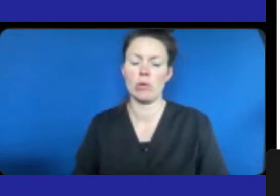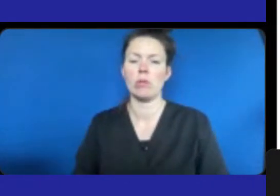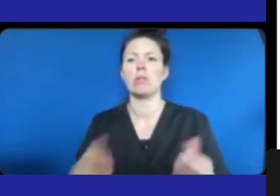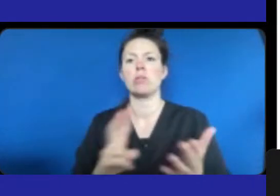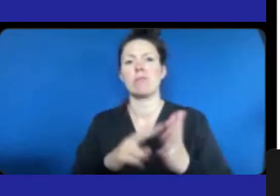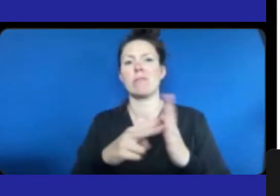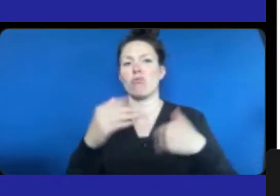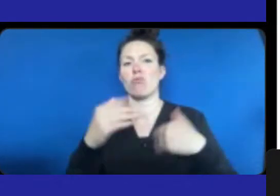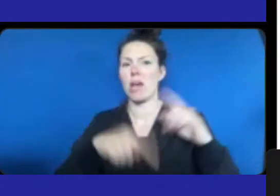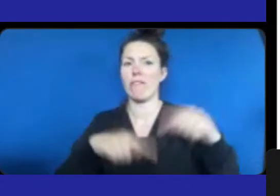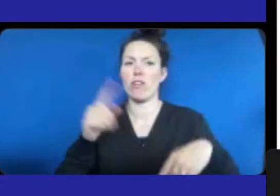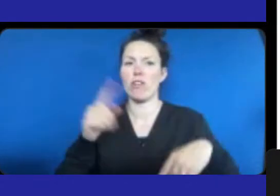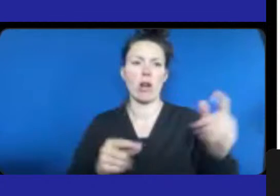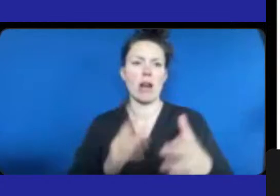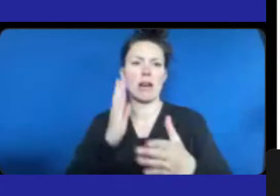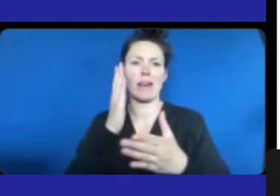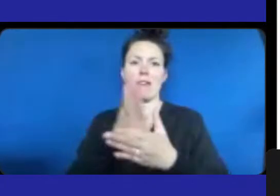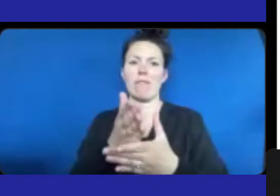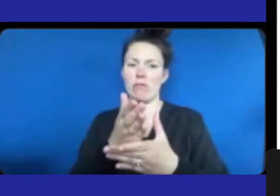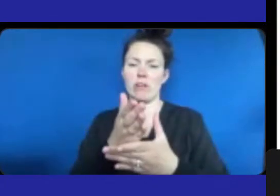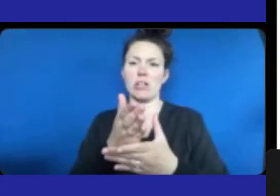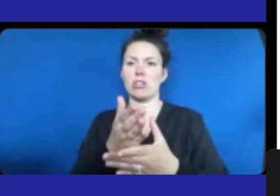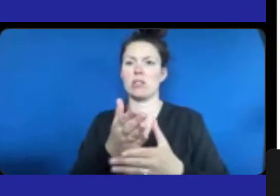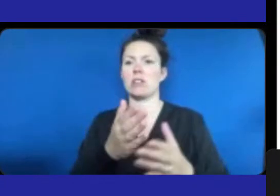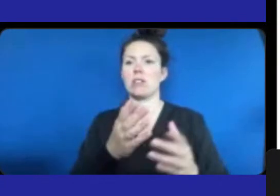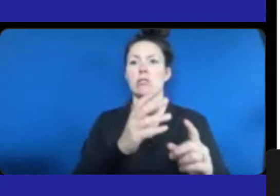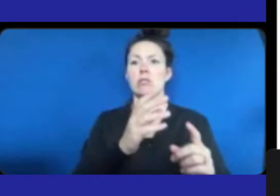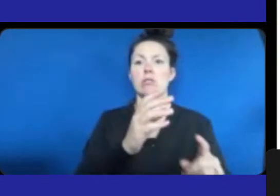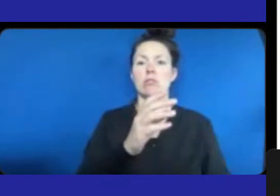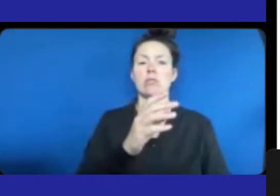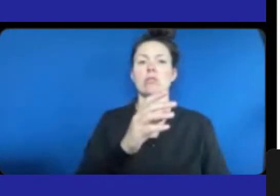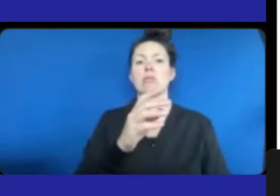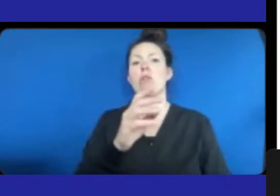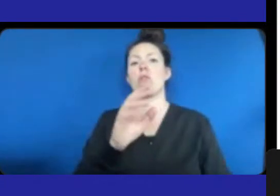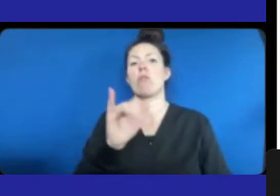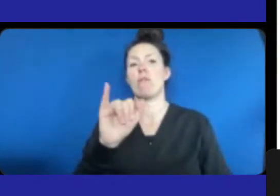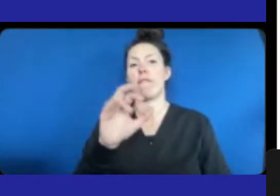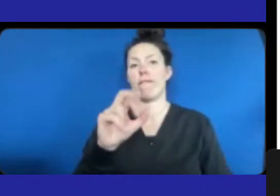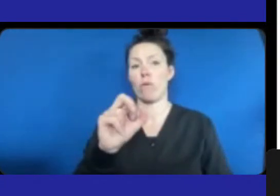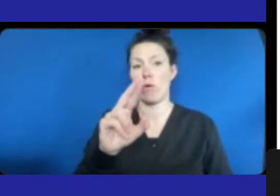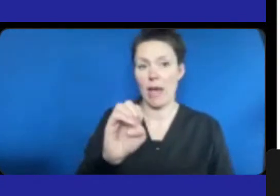of interventions, everything from our eye care training around the system to